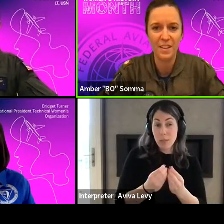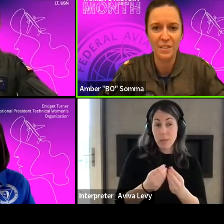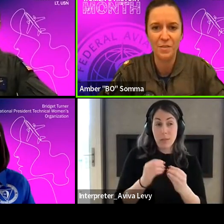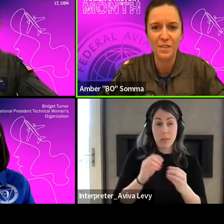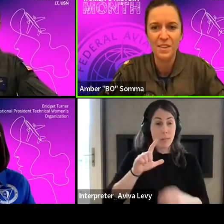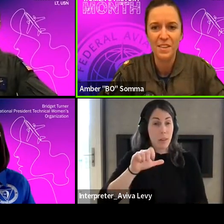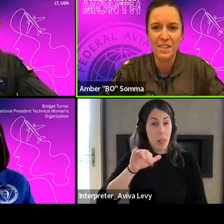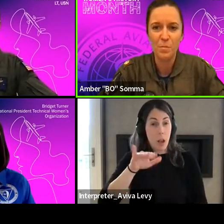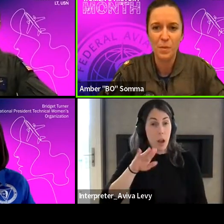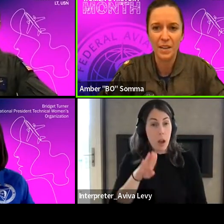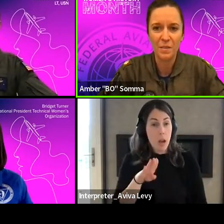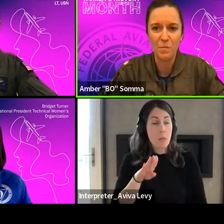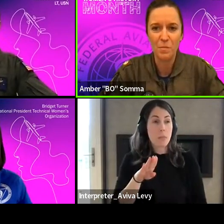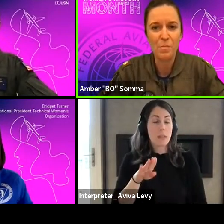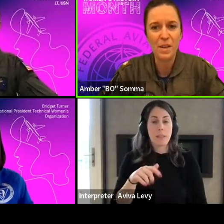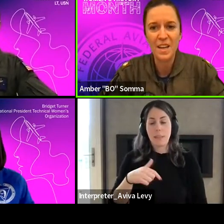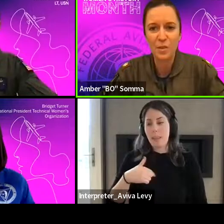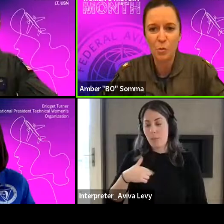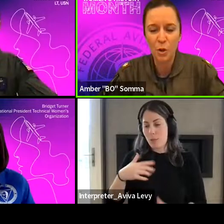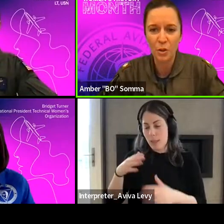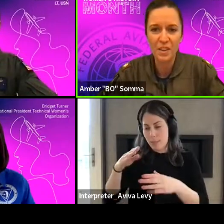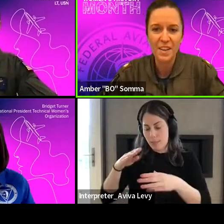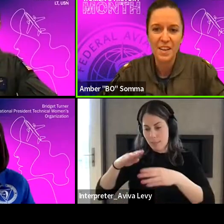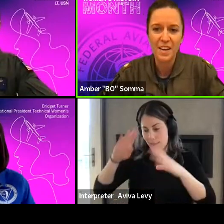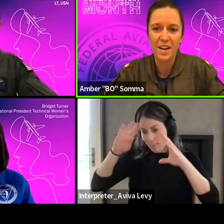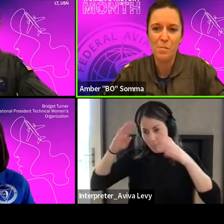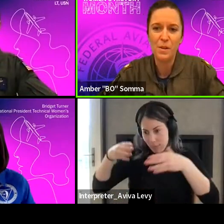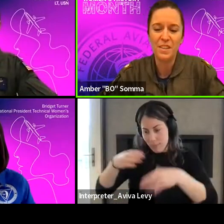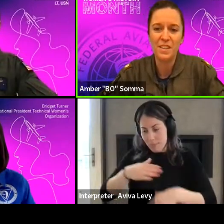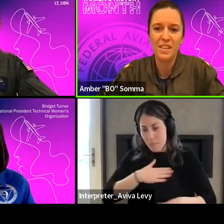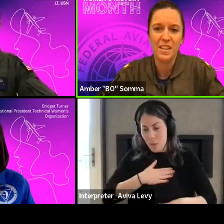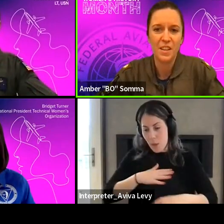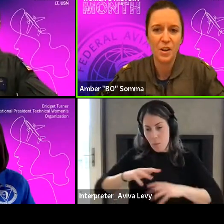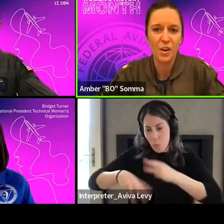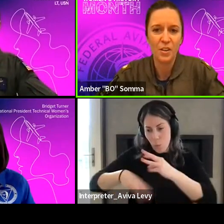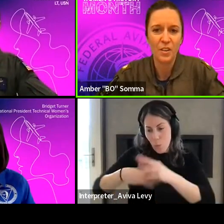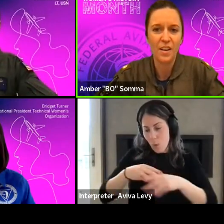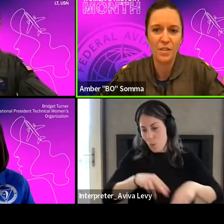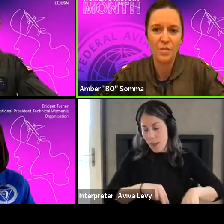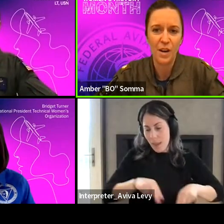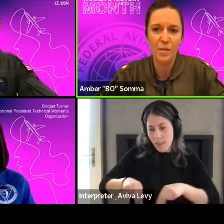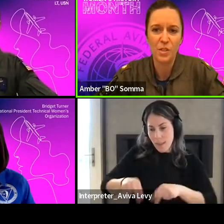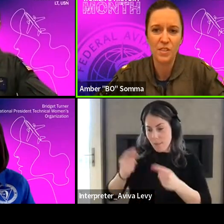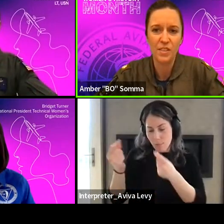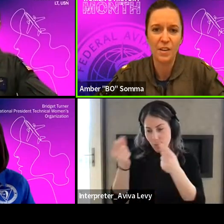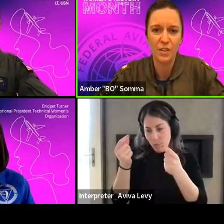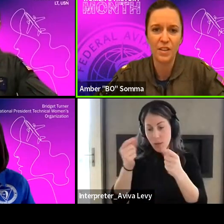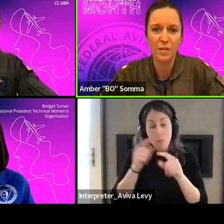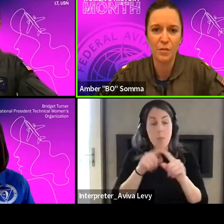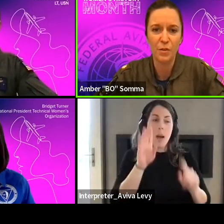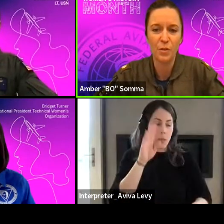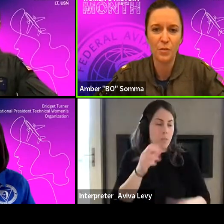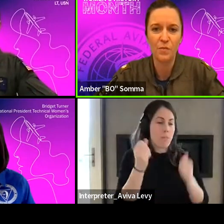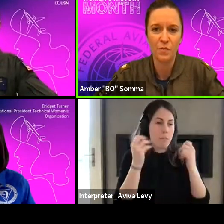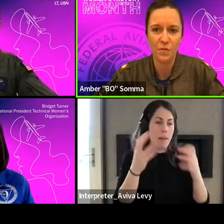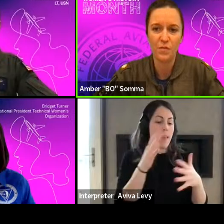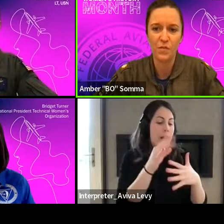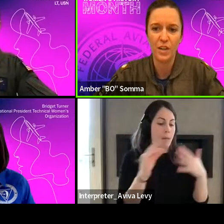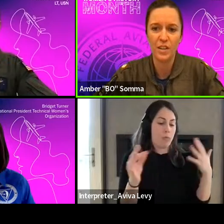here kind of in my Navy world. But there are a lot of options out there